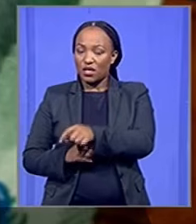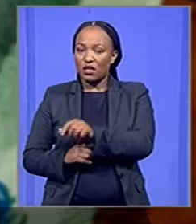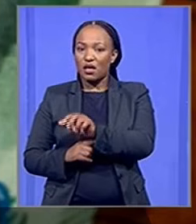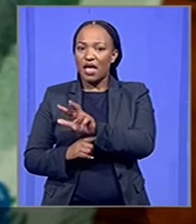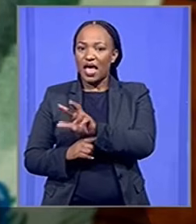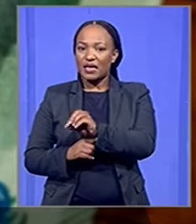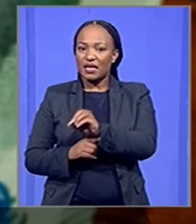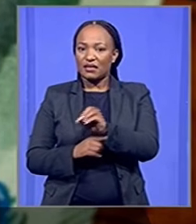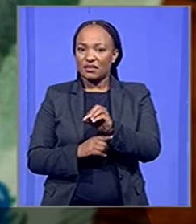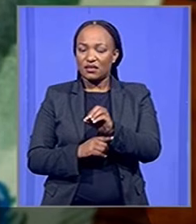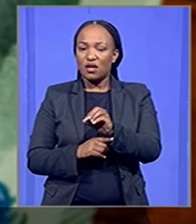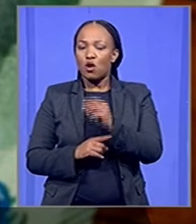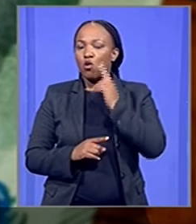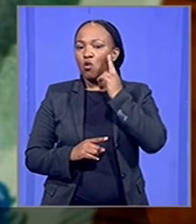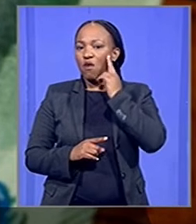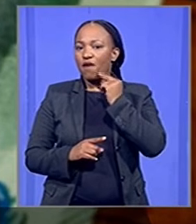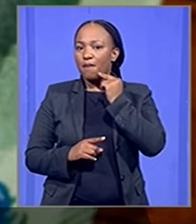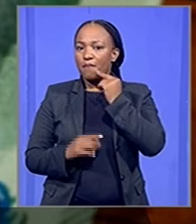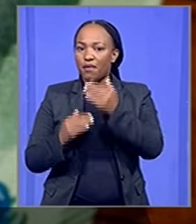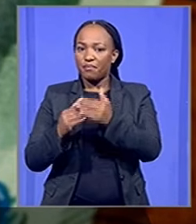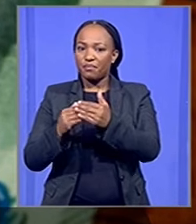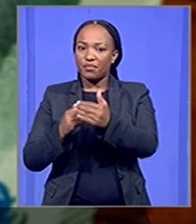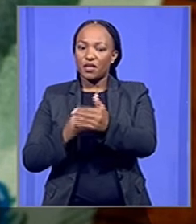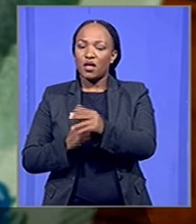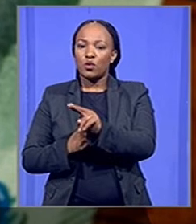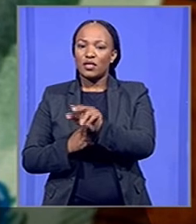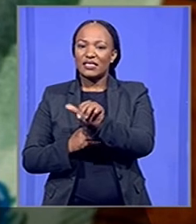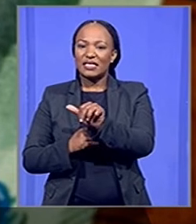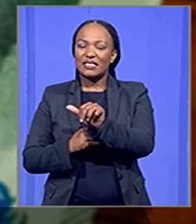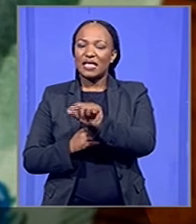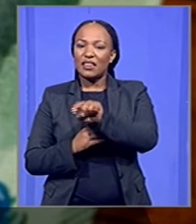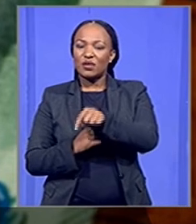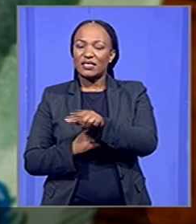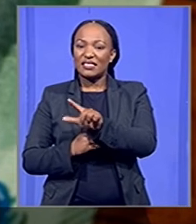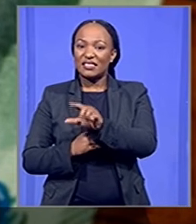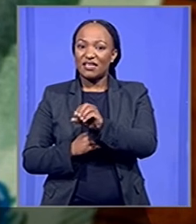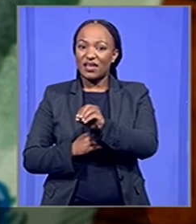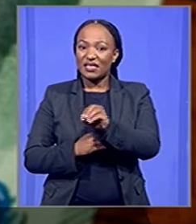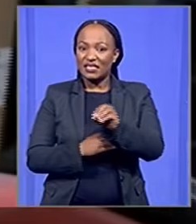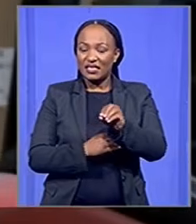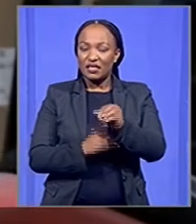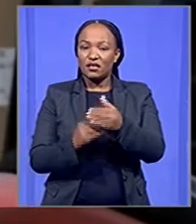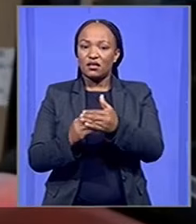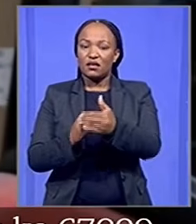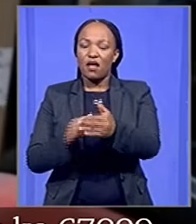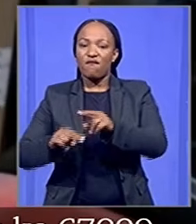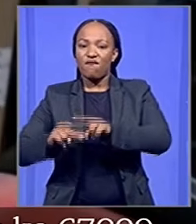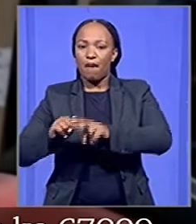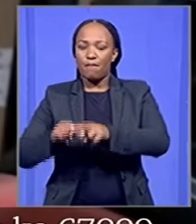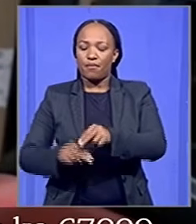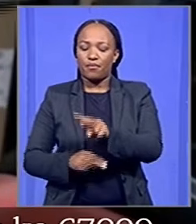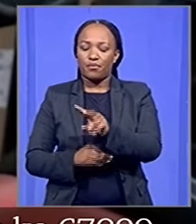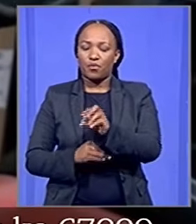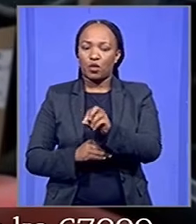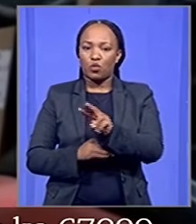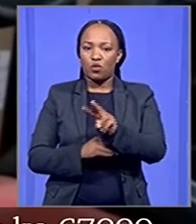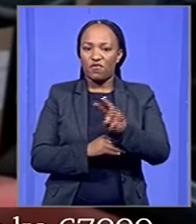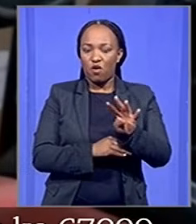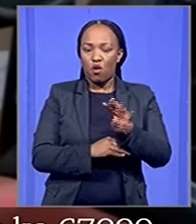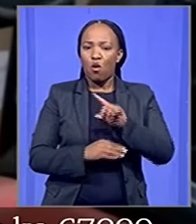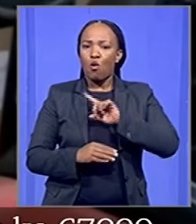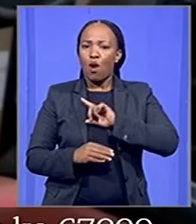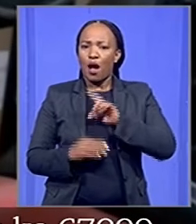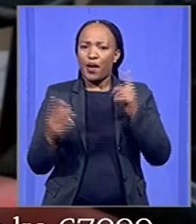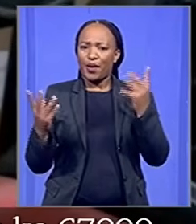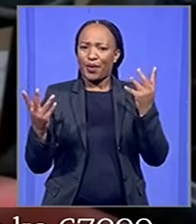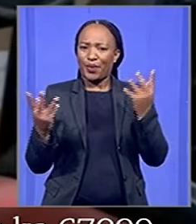26,817 in November 2023 to 26,793 in February 2024. Ditsebi tsa moruo di re sesosa sa ho